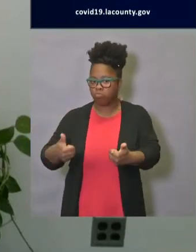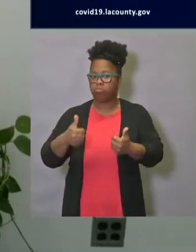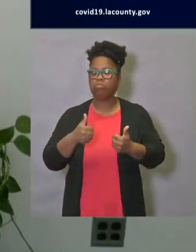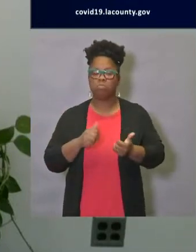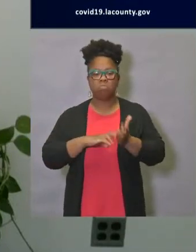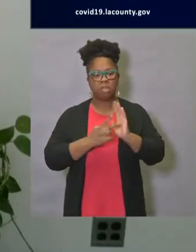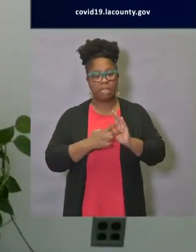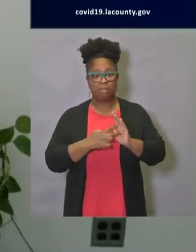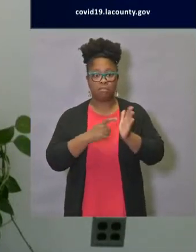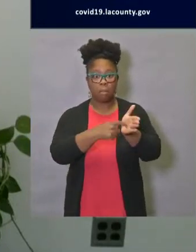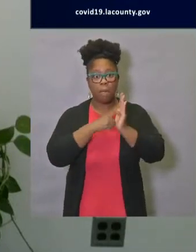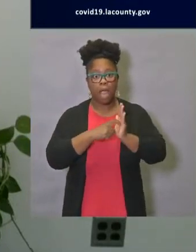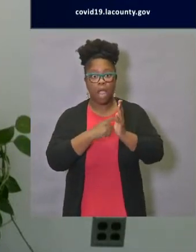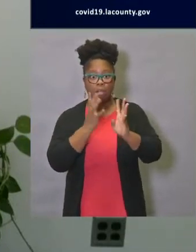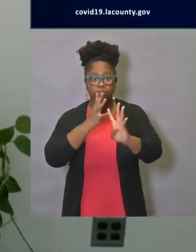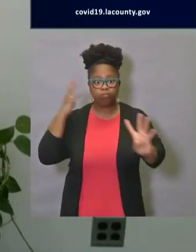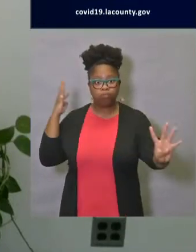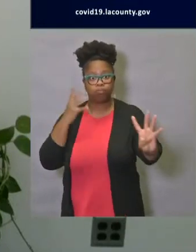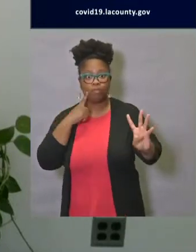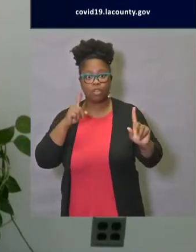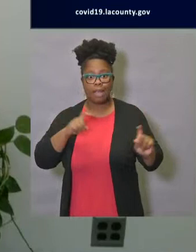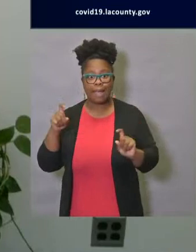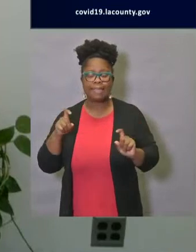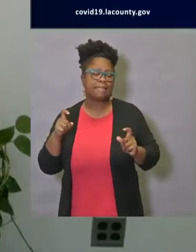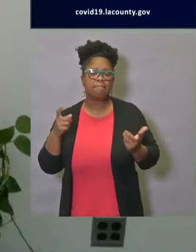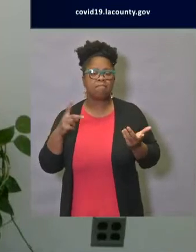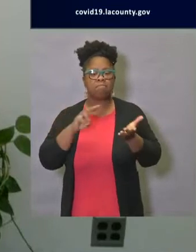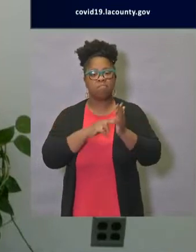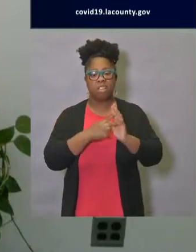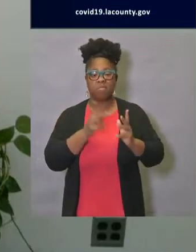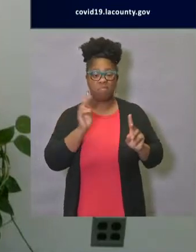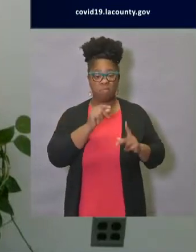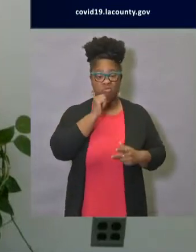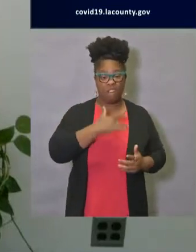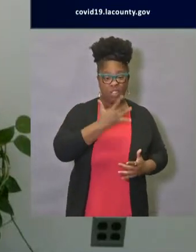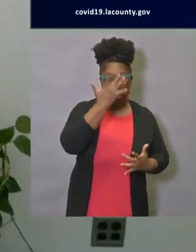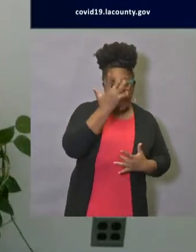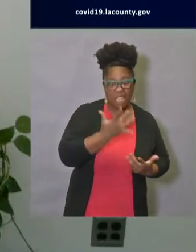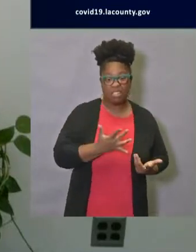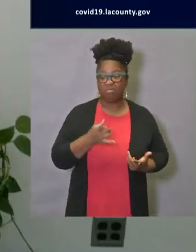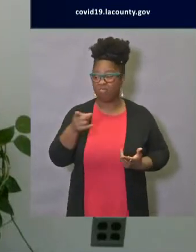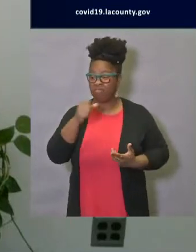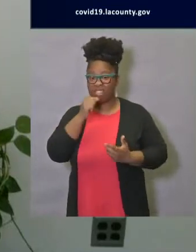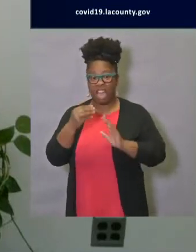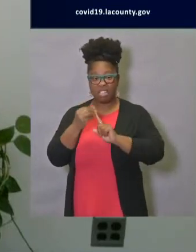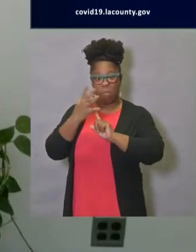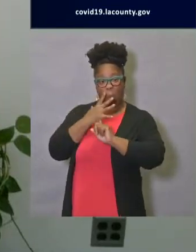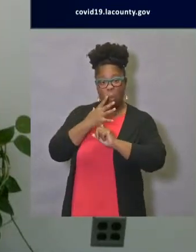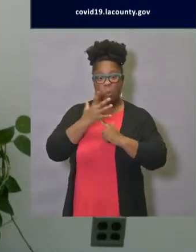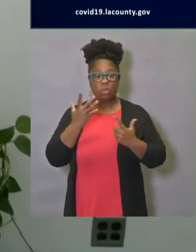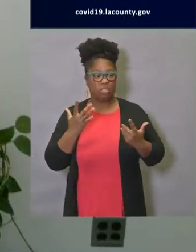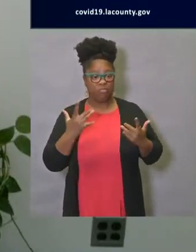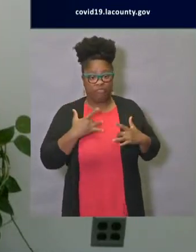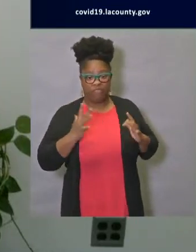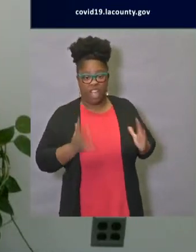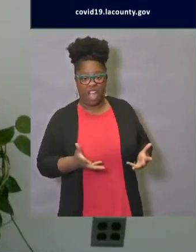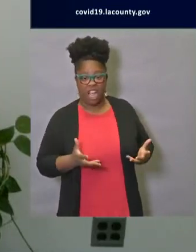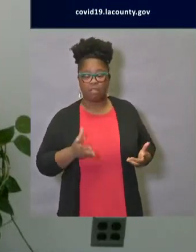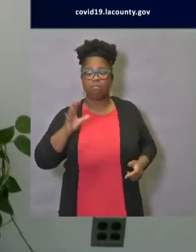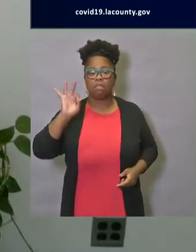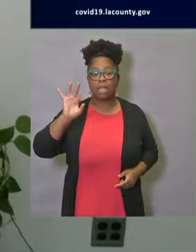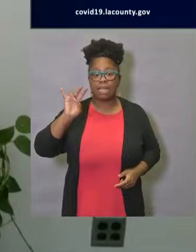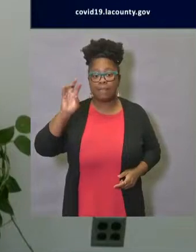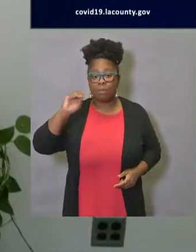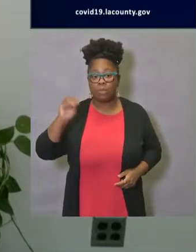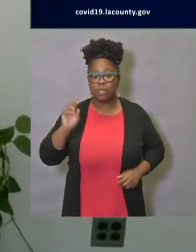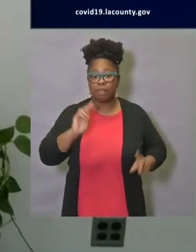demand for testing. Less people have symptoms, less people feel sick, less people feel like they've had an exposure. Those people who are getting tested, 97%